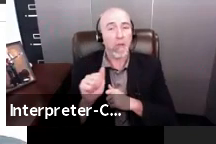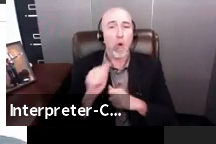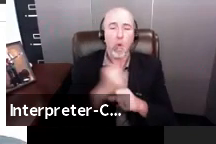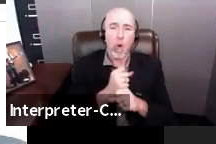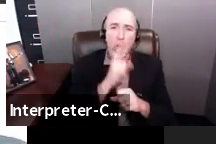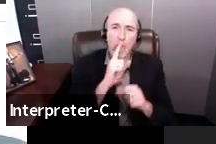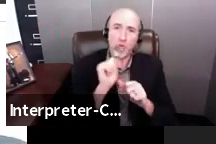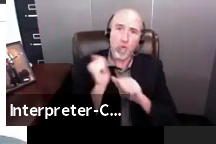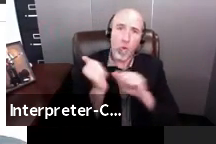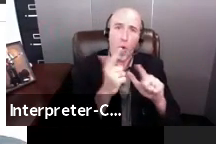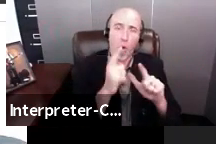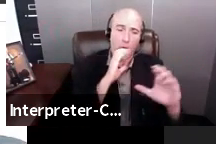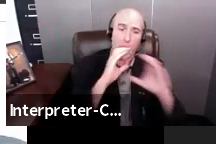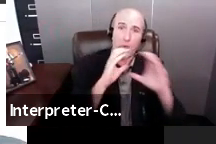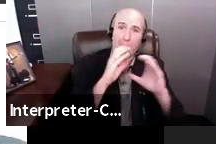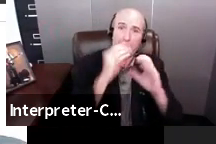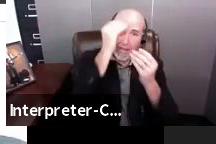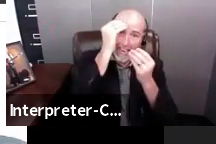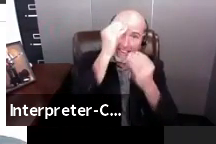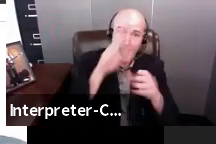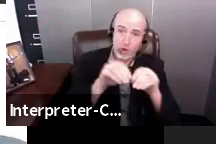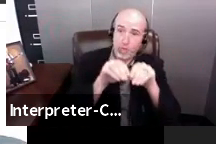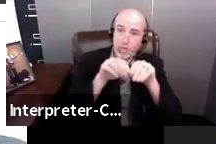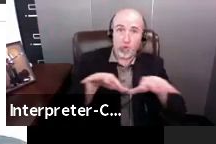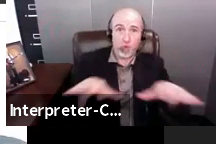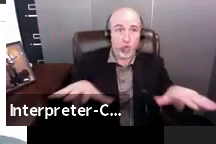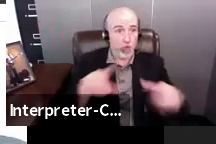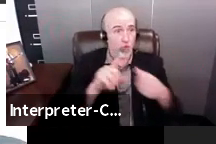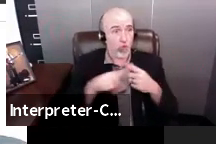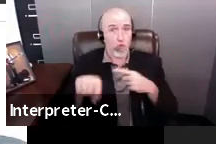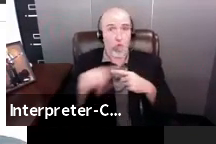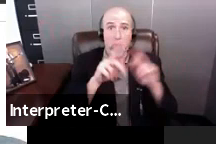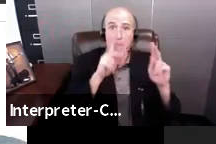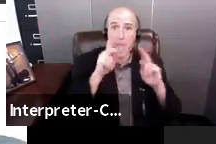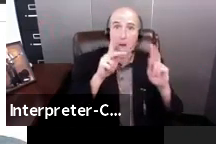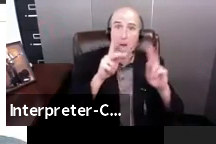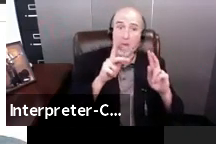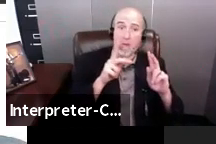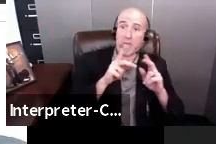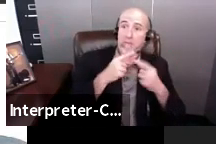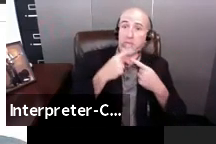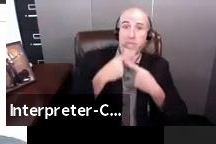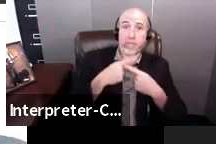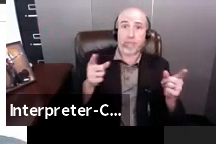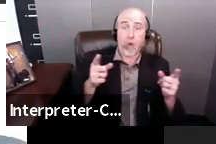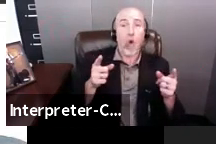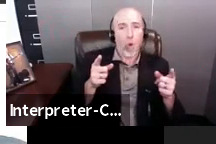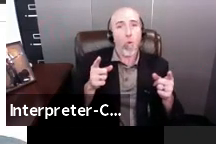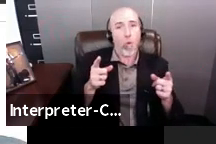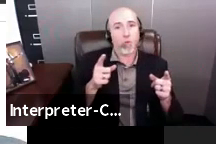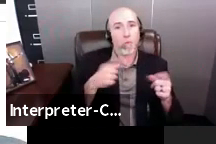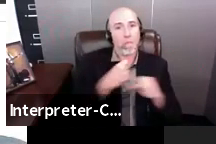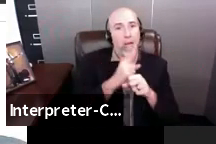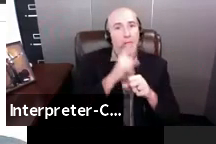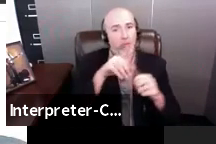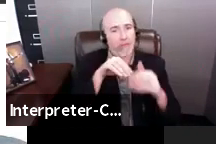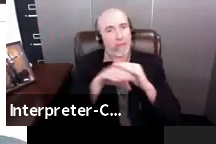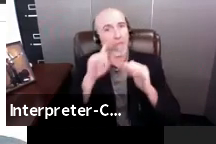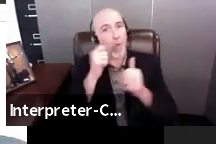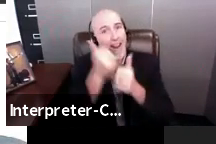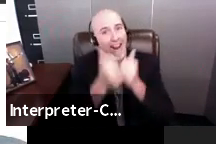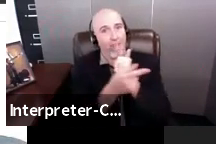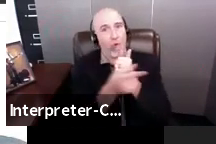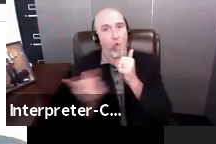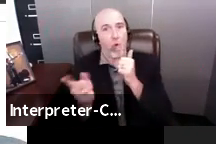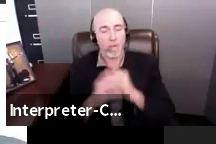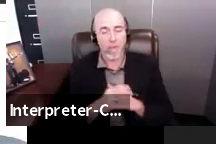that all communication and information distribution that our public officials delivered was made accessible to everyone.